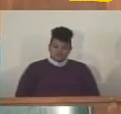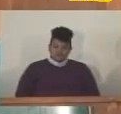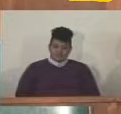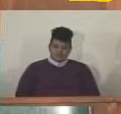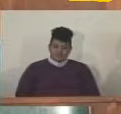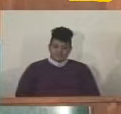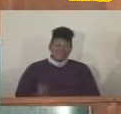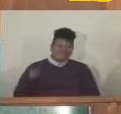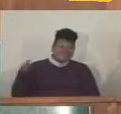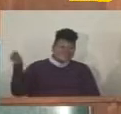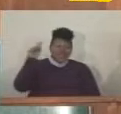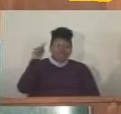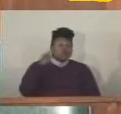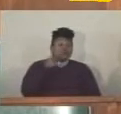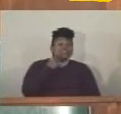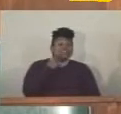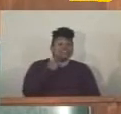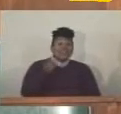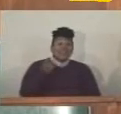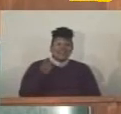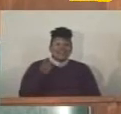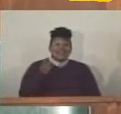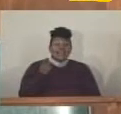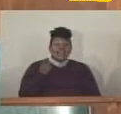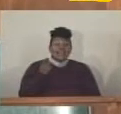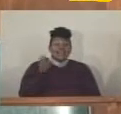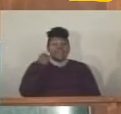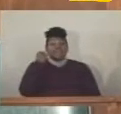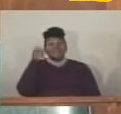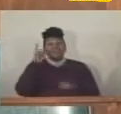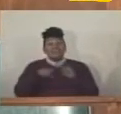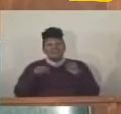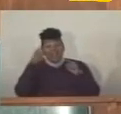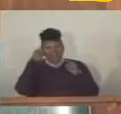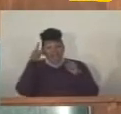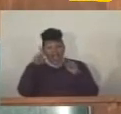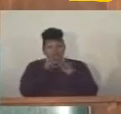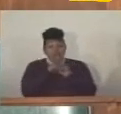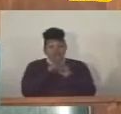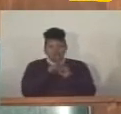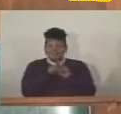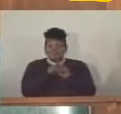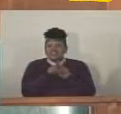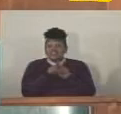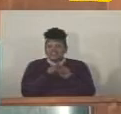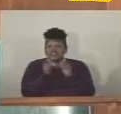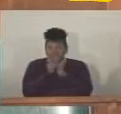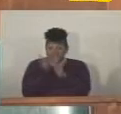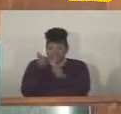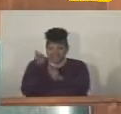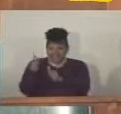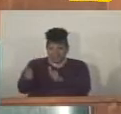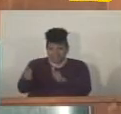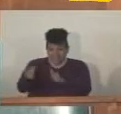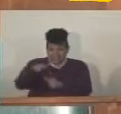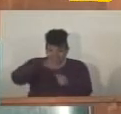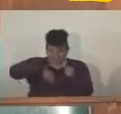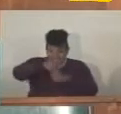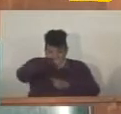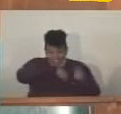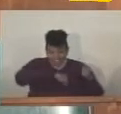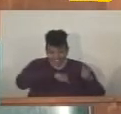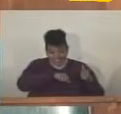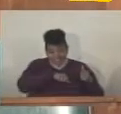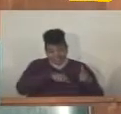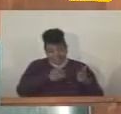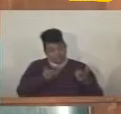would say, if they can't even agree amongst themselves that this is the way